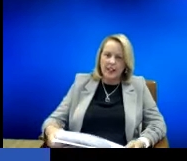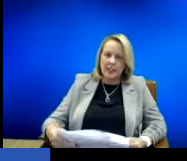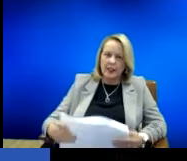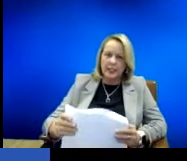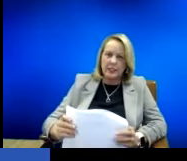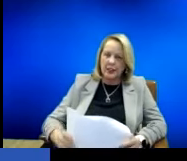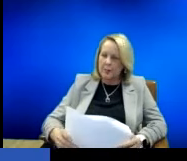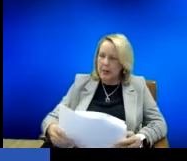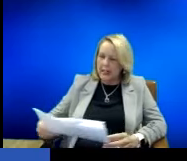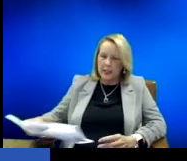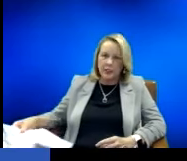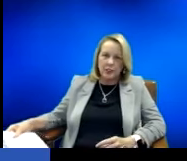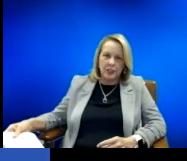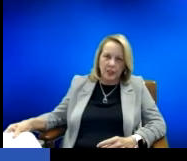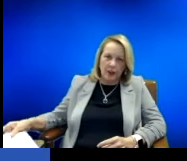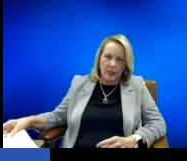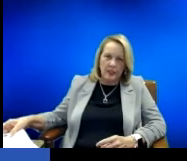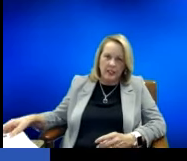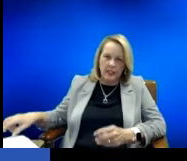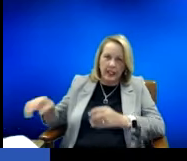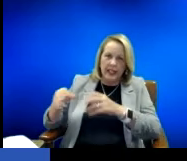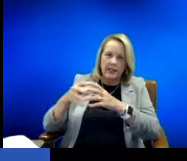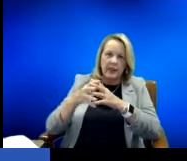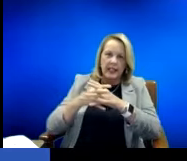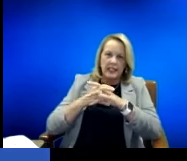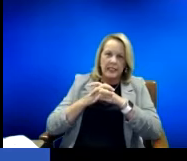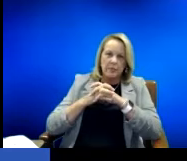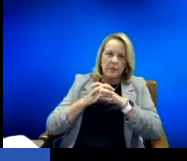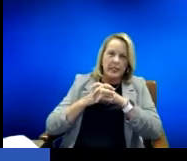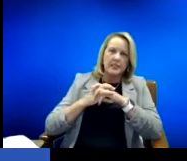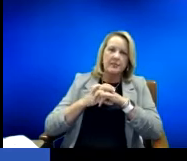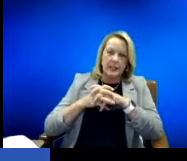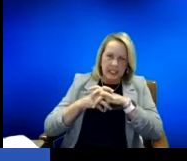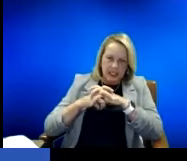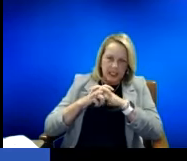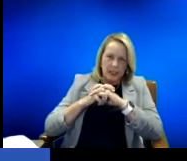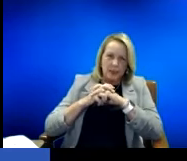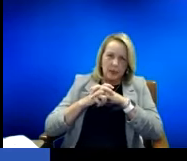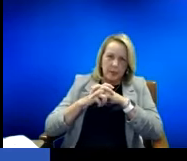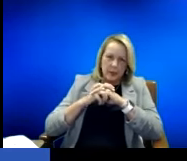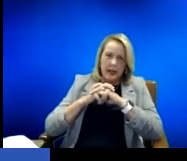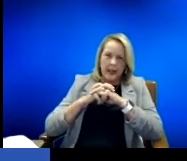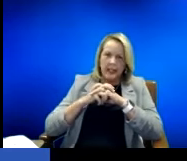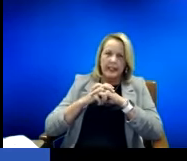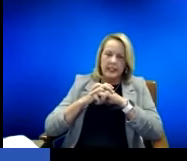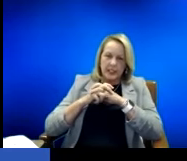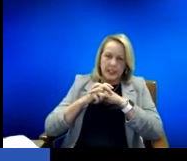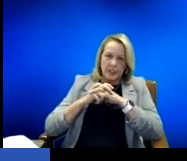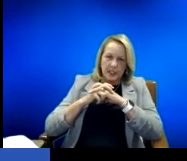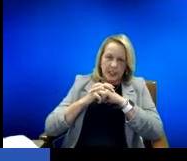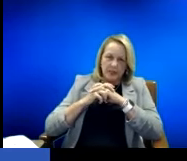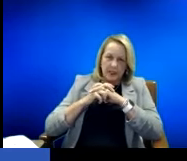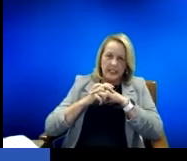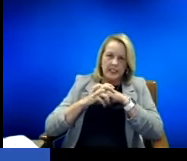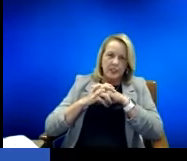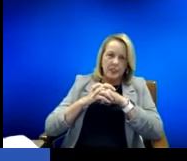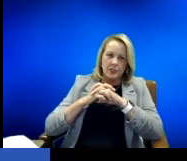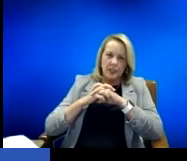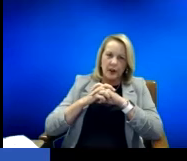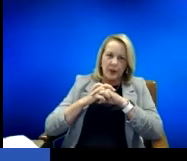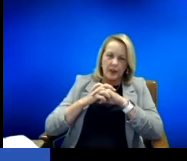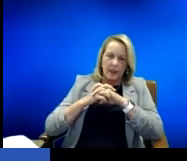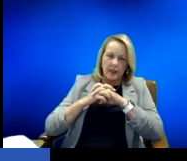are also these fund managers charge annual asset-based fees that you would be paying in addition to the fees